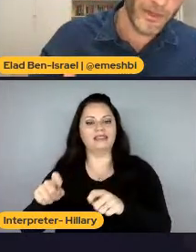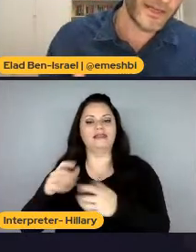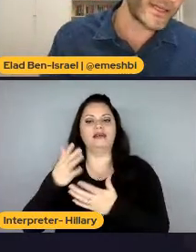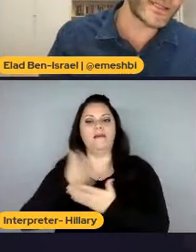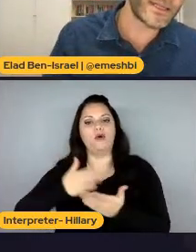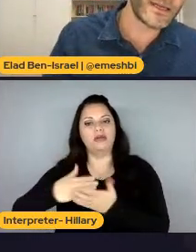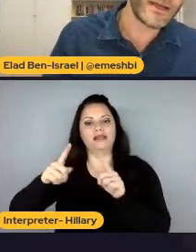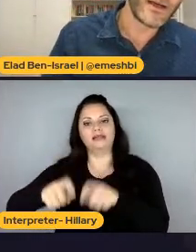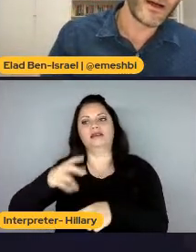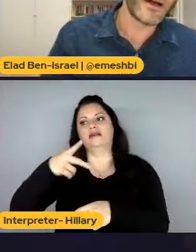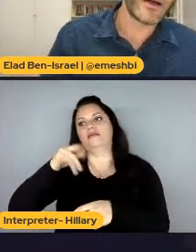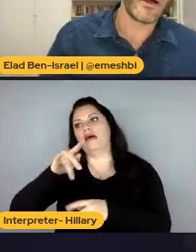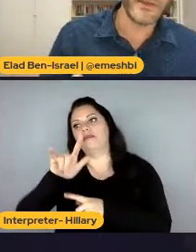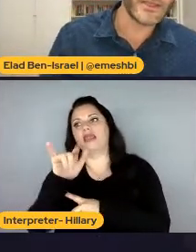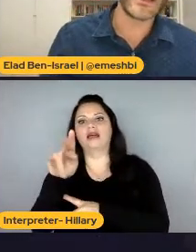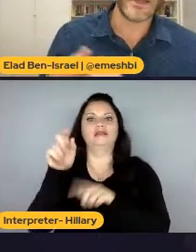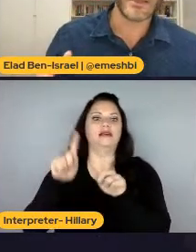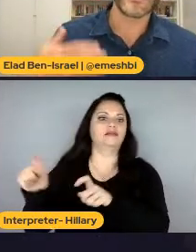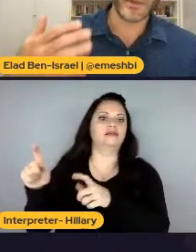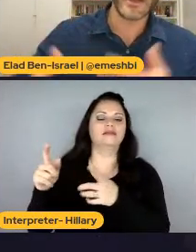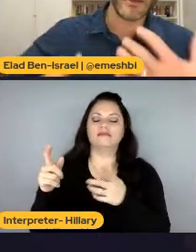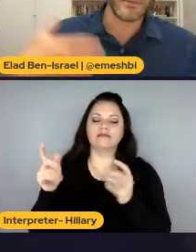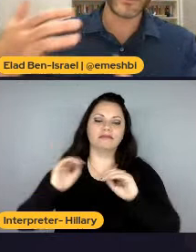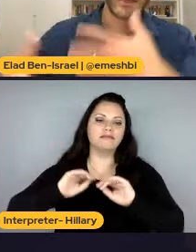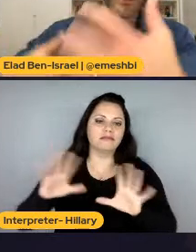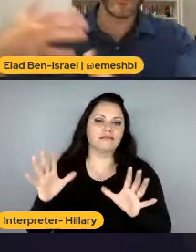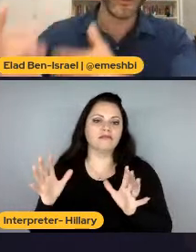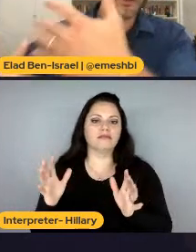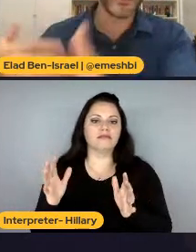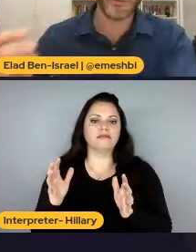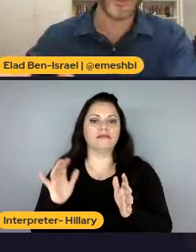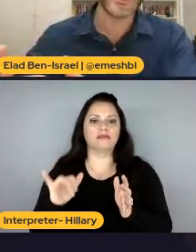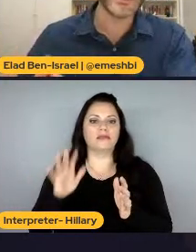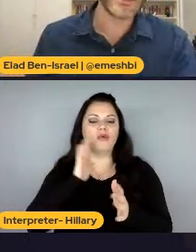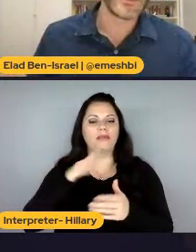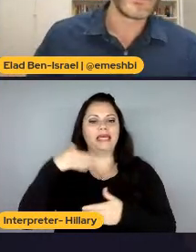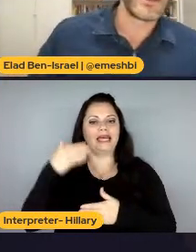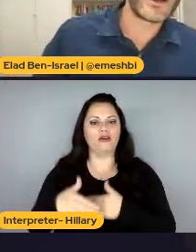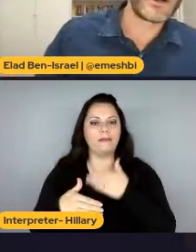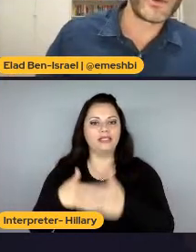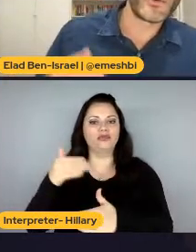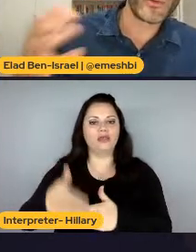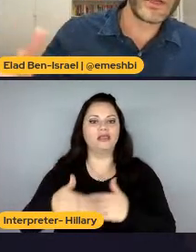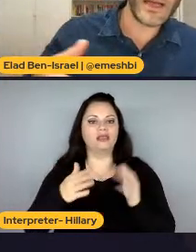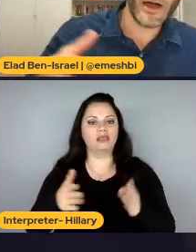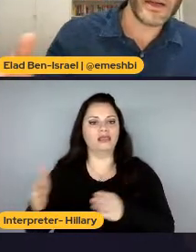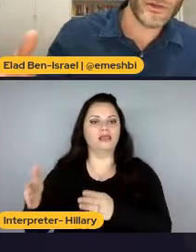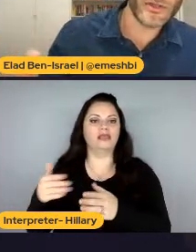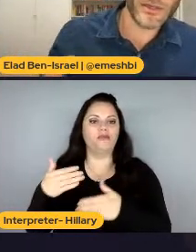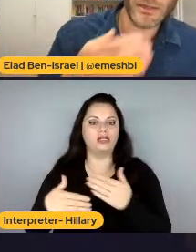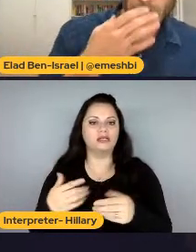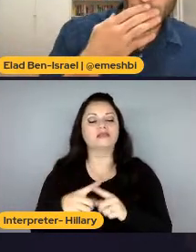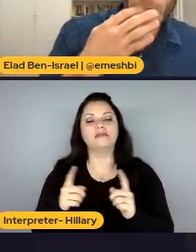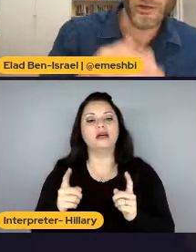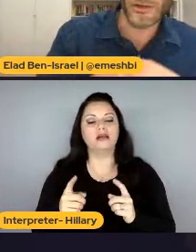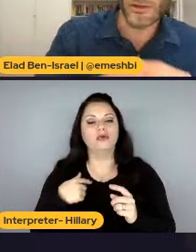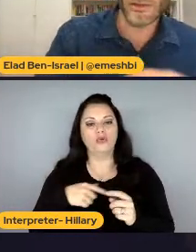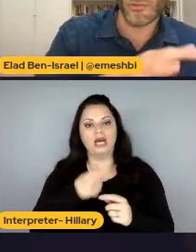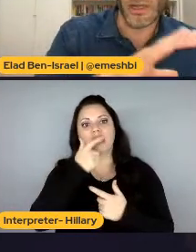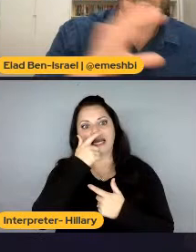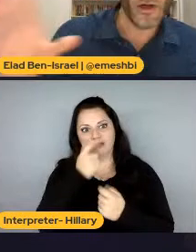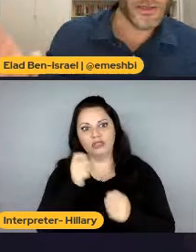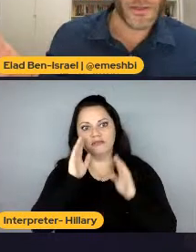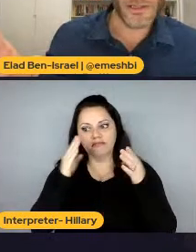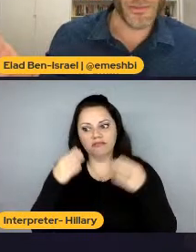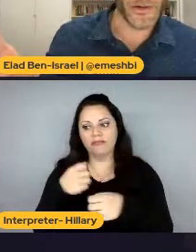and pipeline testing. Obviously, that's going to be an incremental process. But we really are interested to make sure that